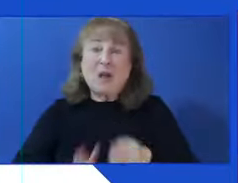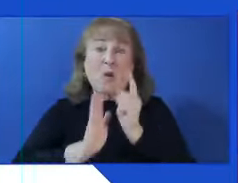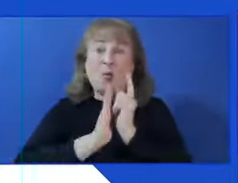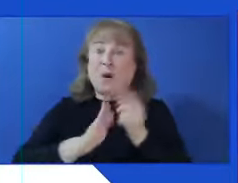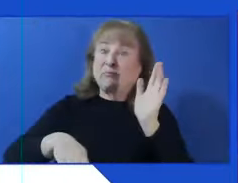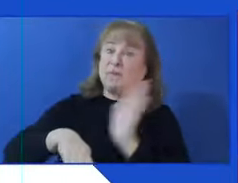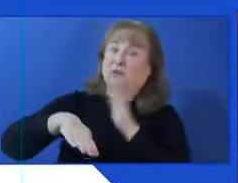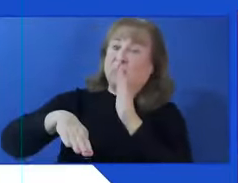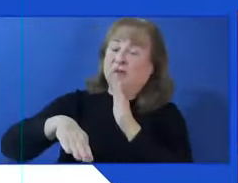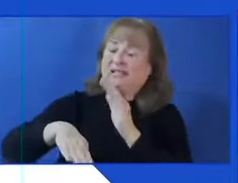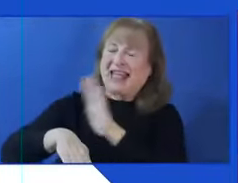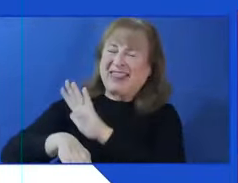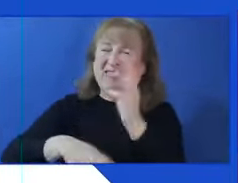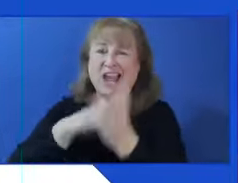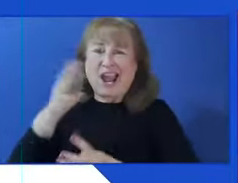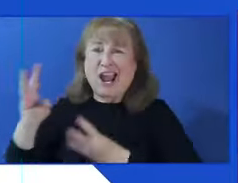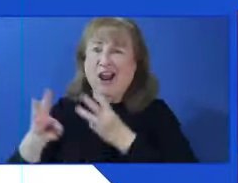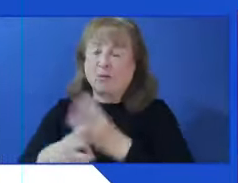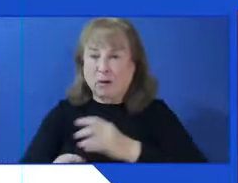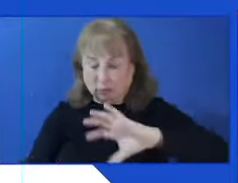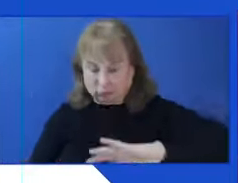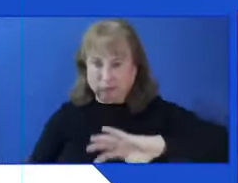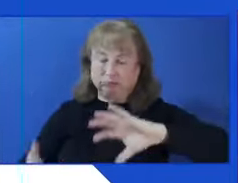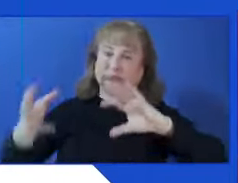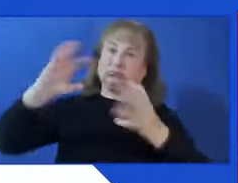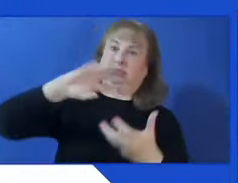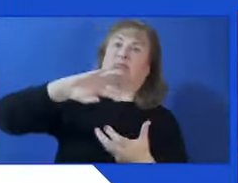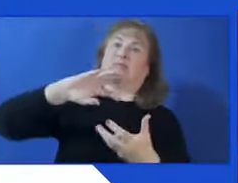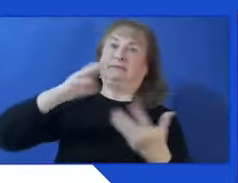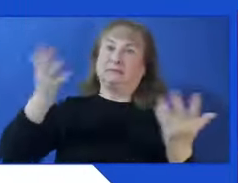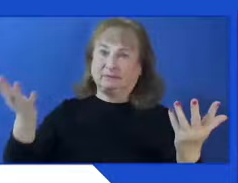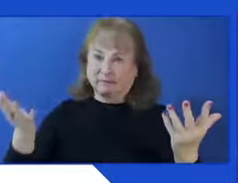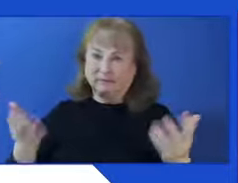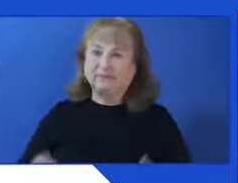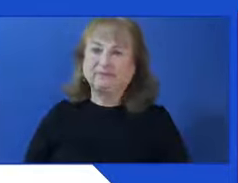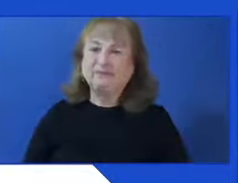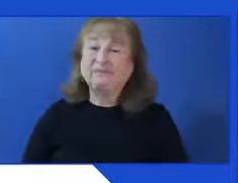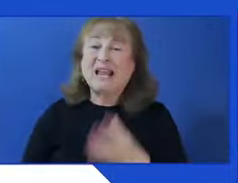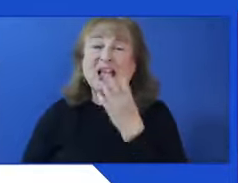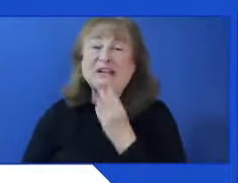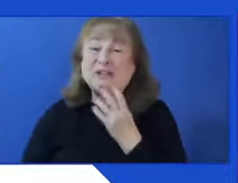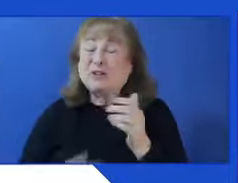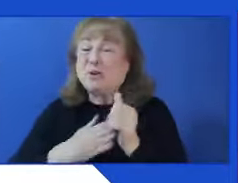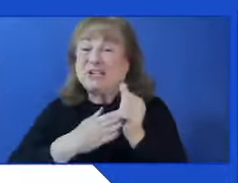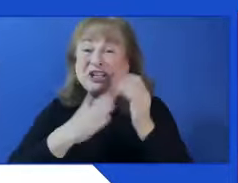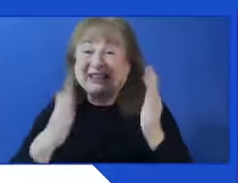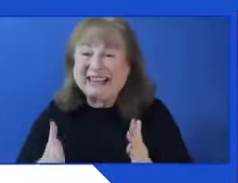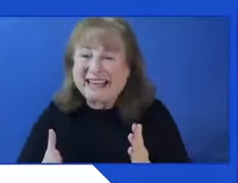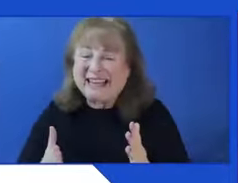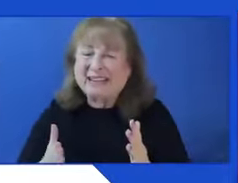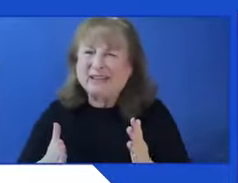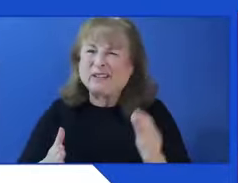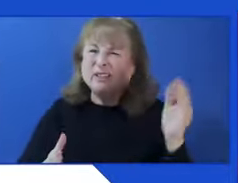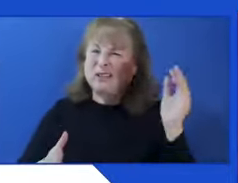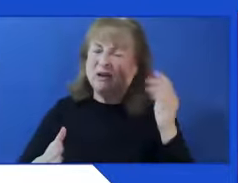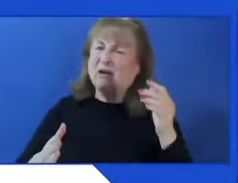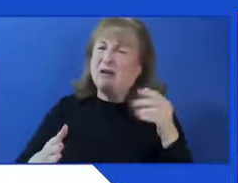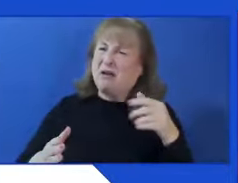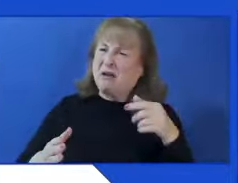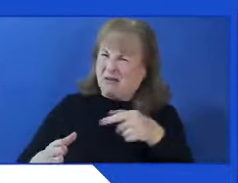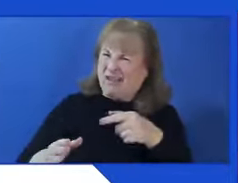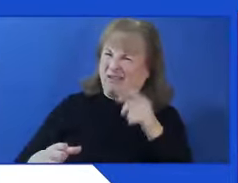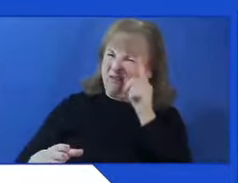moment's notice, their world turned upside down. Jewish leaders were falsely accused